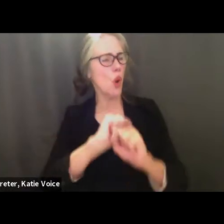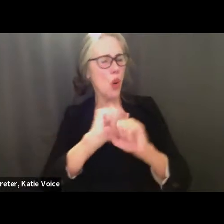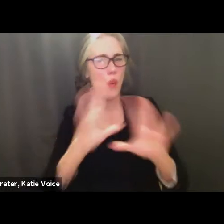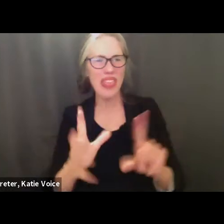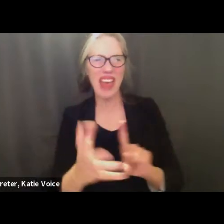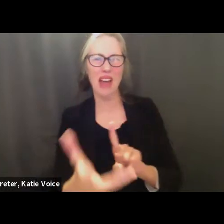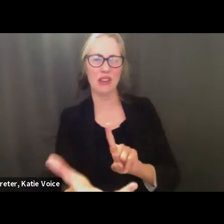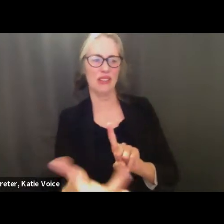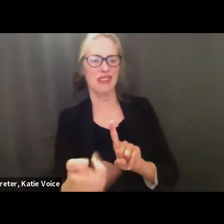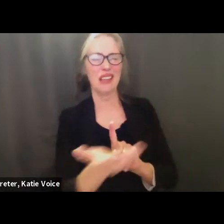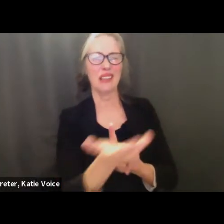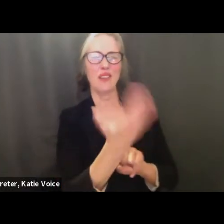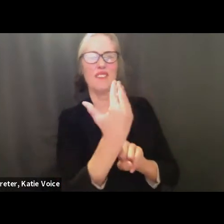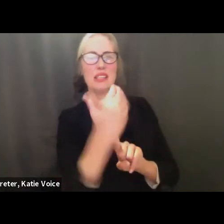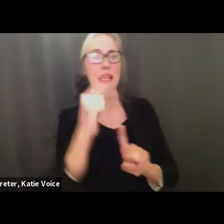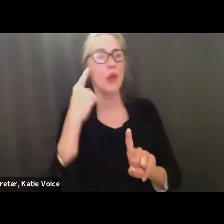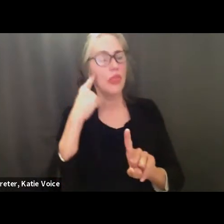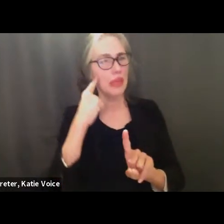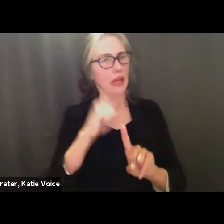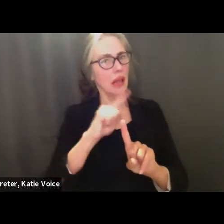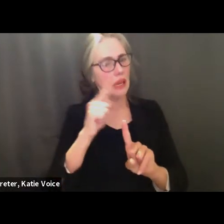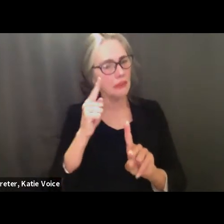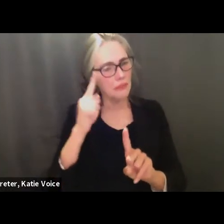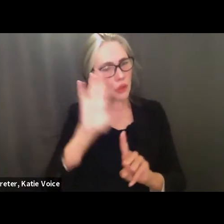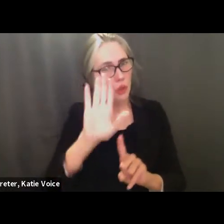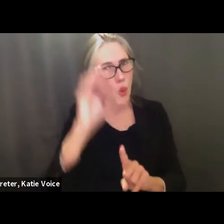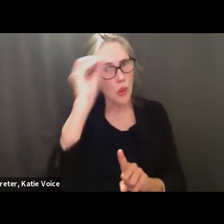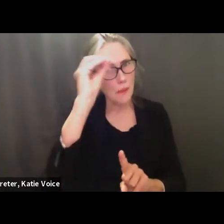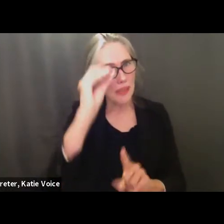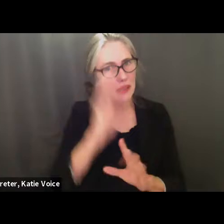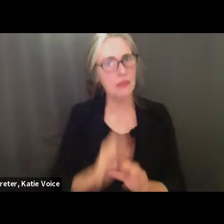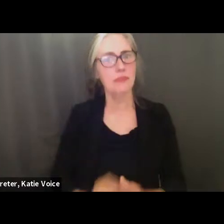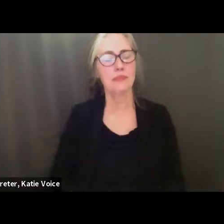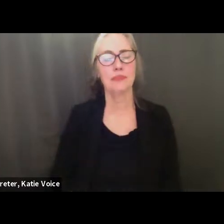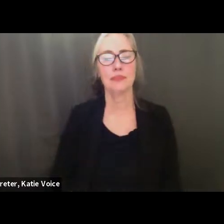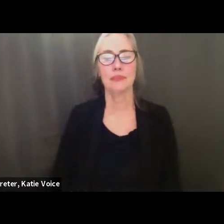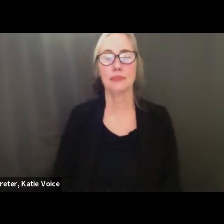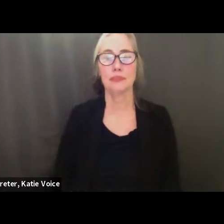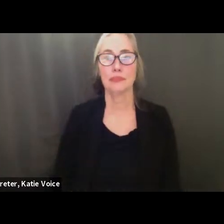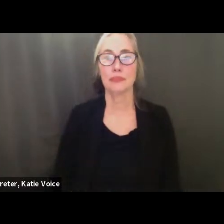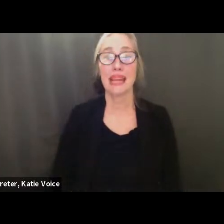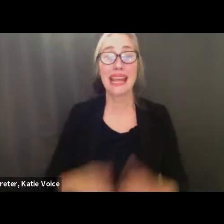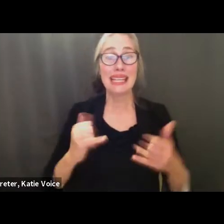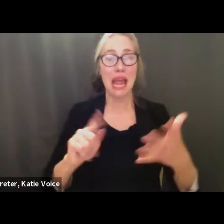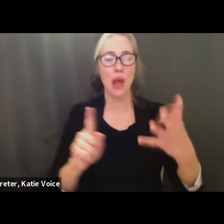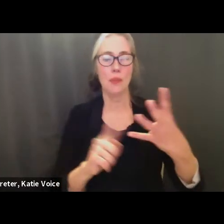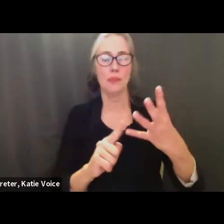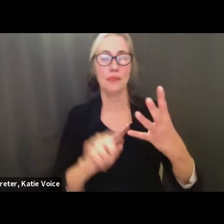to see if Mr. Correa joins the meeting. Justin Shores?